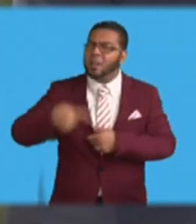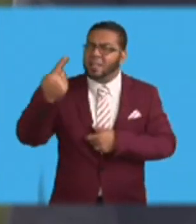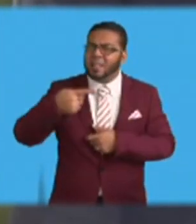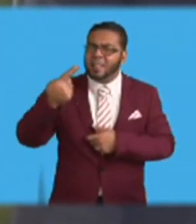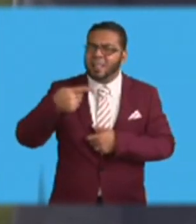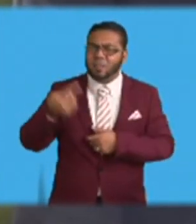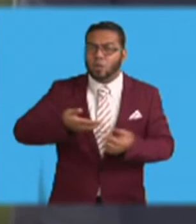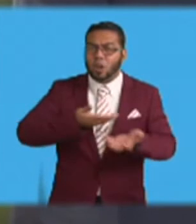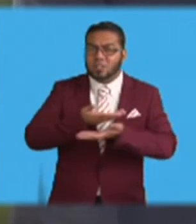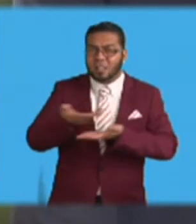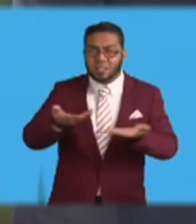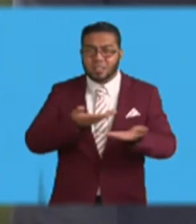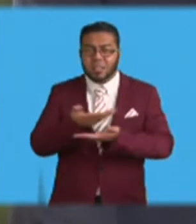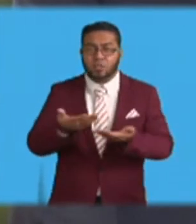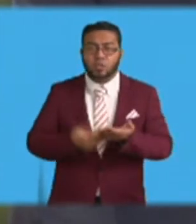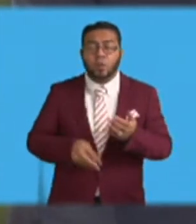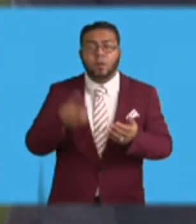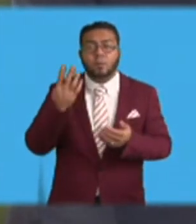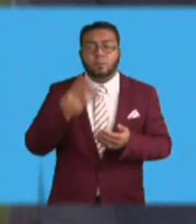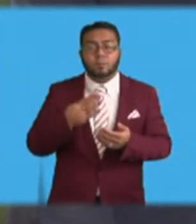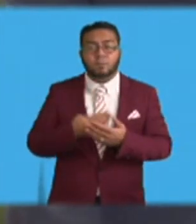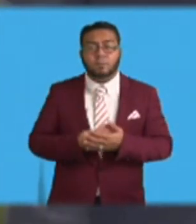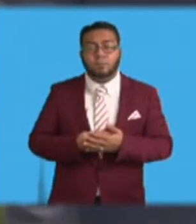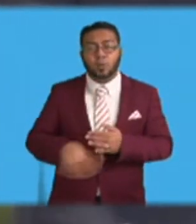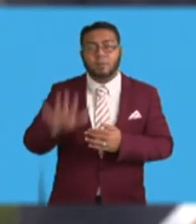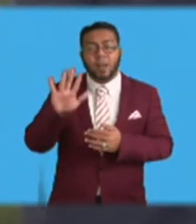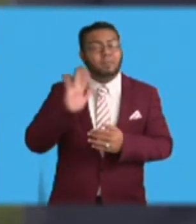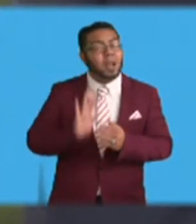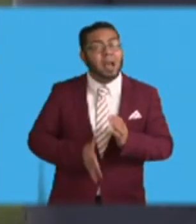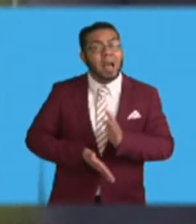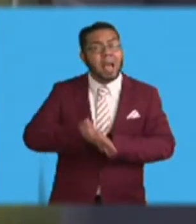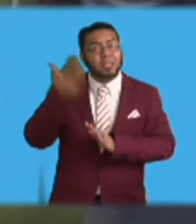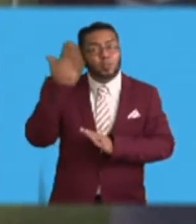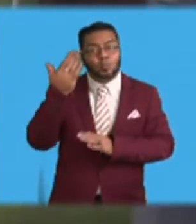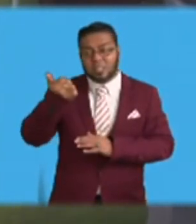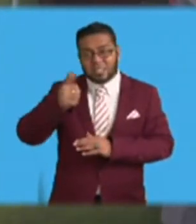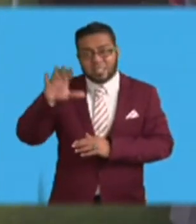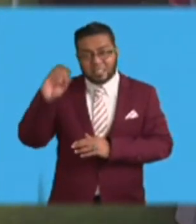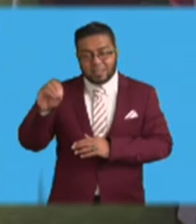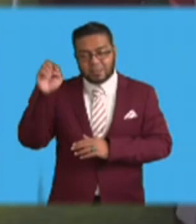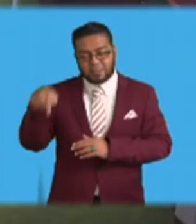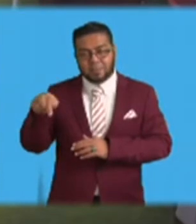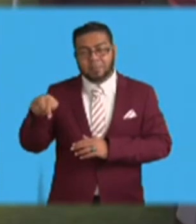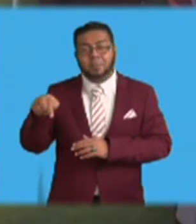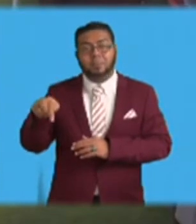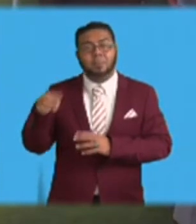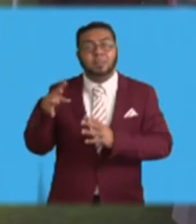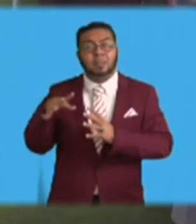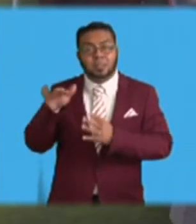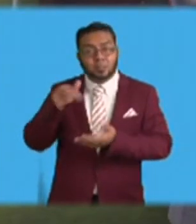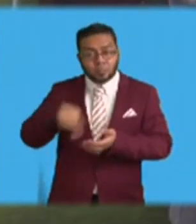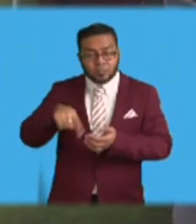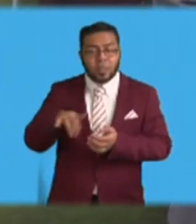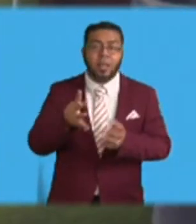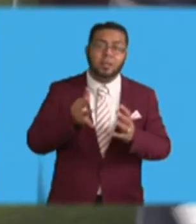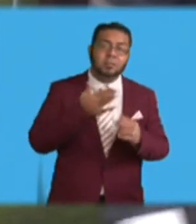held with 145 high schools or secondary schools, Madam Speaker, 60 in the Central Division, 52 in the Western Division, 33 in